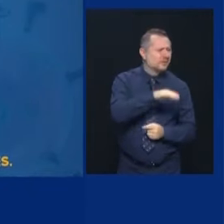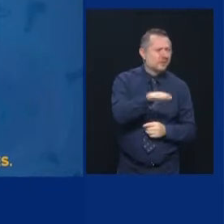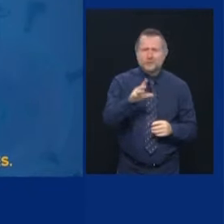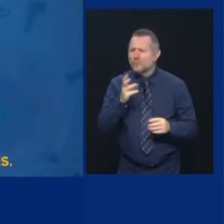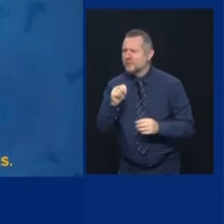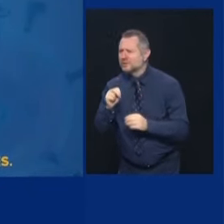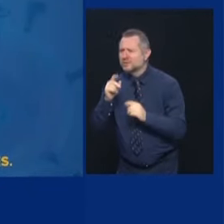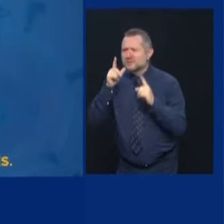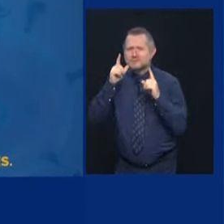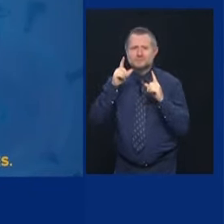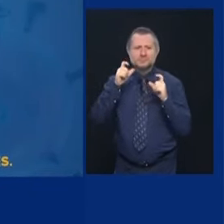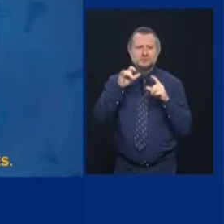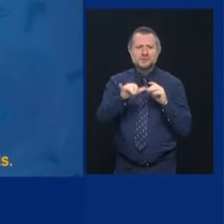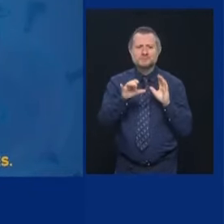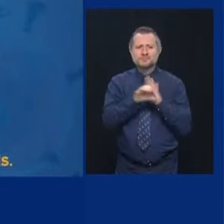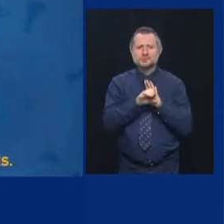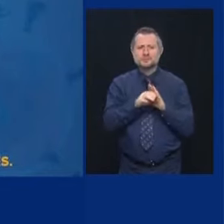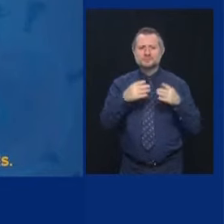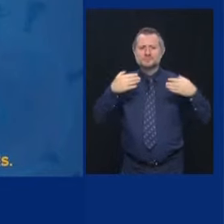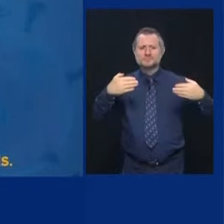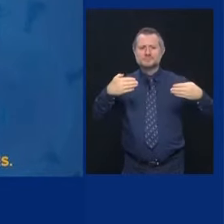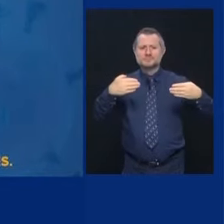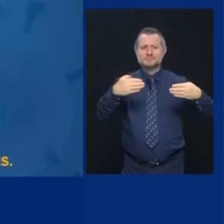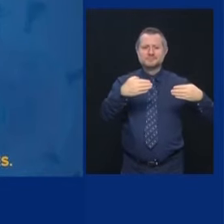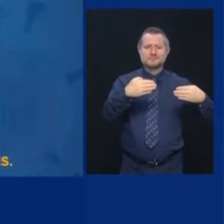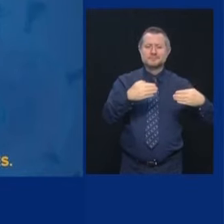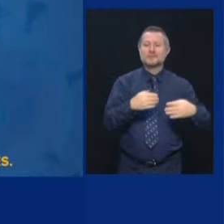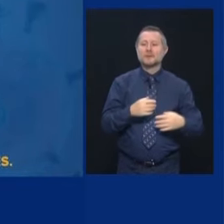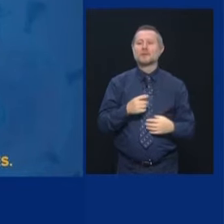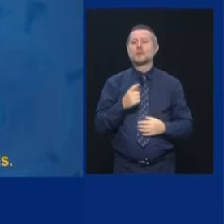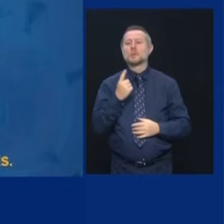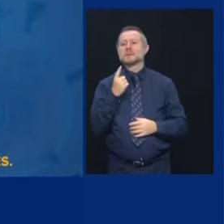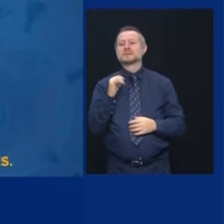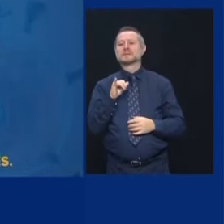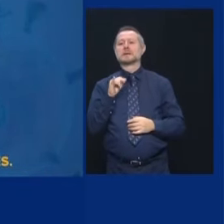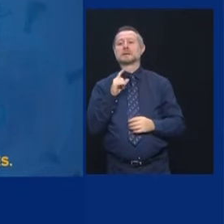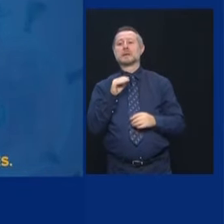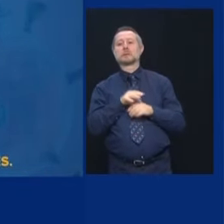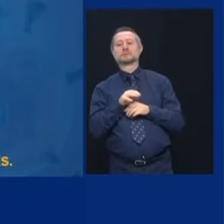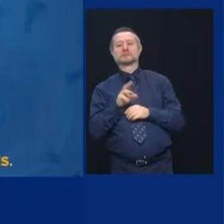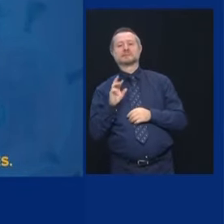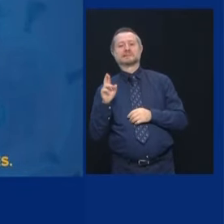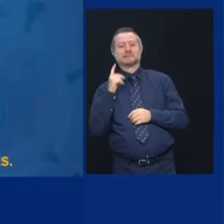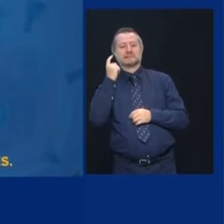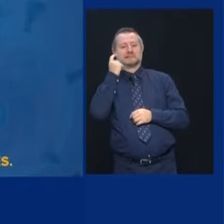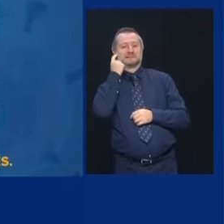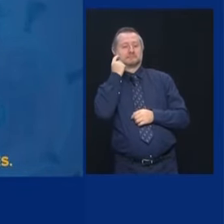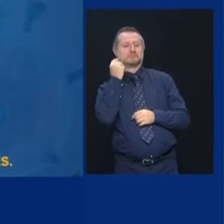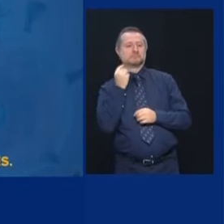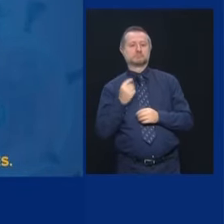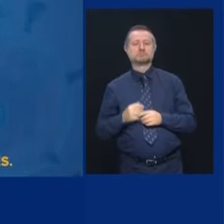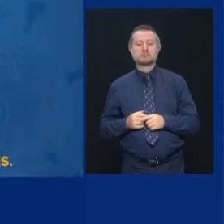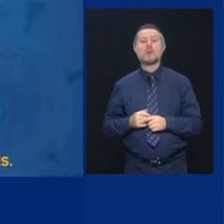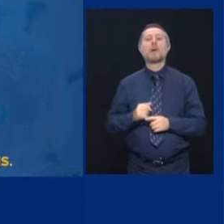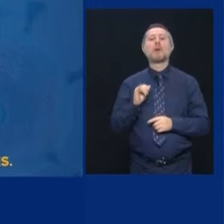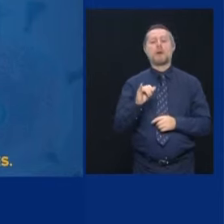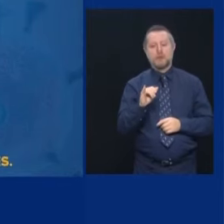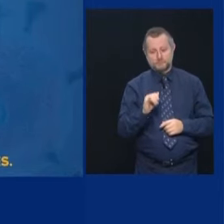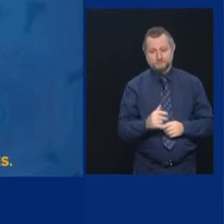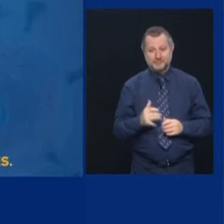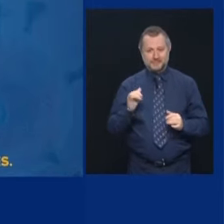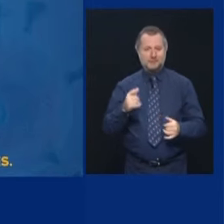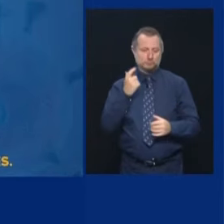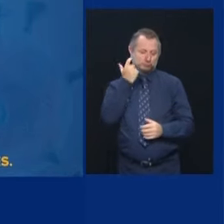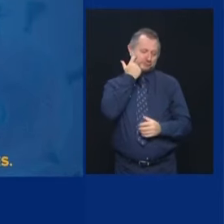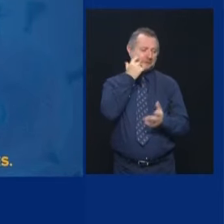The one on the right is more recent than the one on the left. Okay. But they're in the recent past. So this has been going on